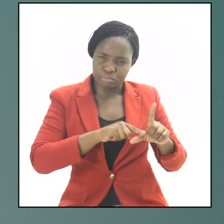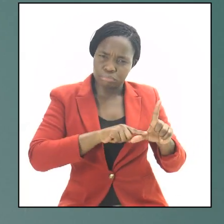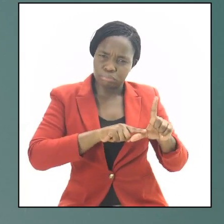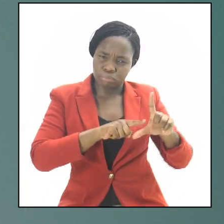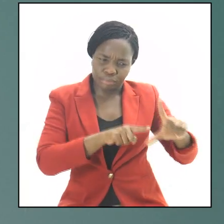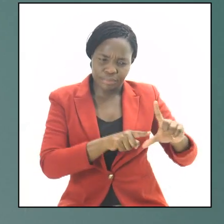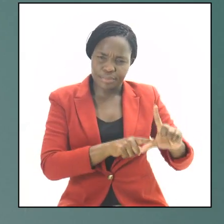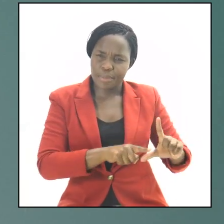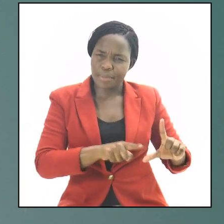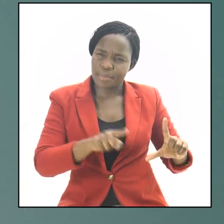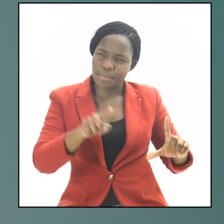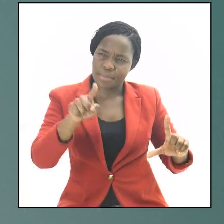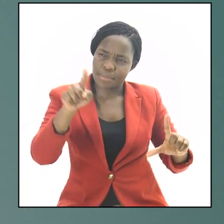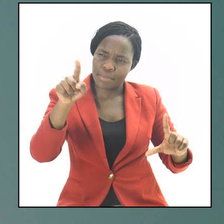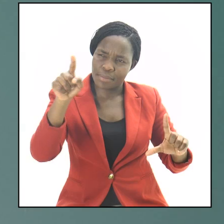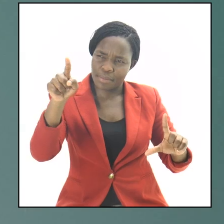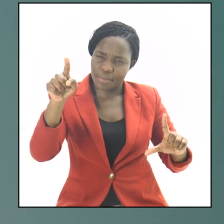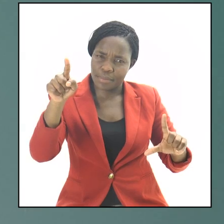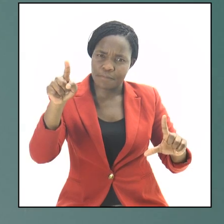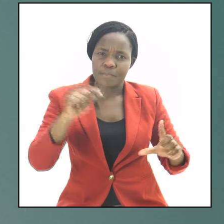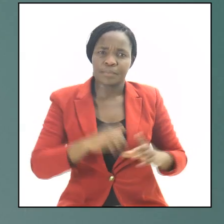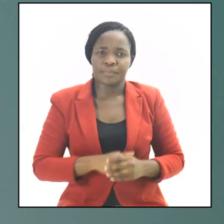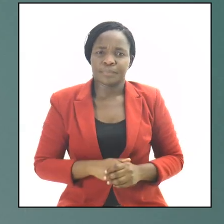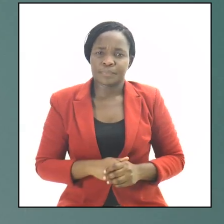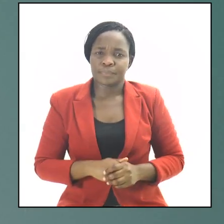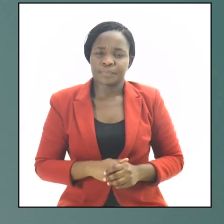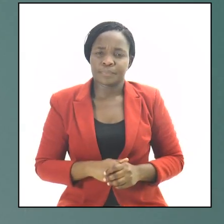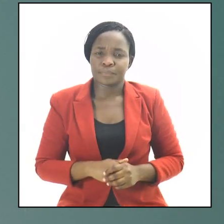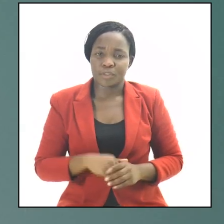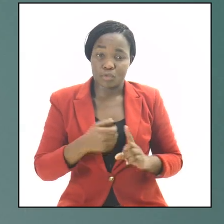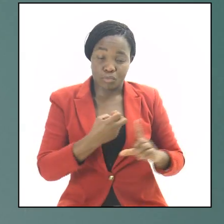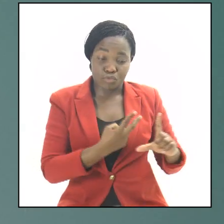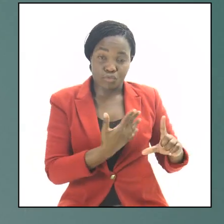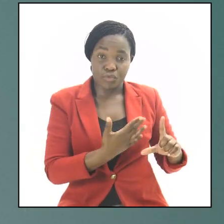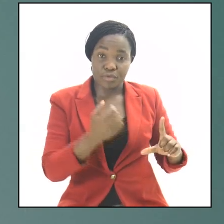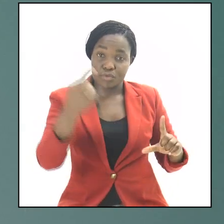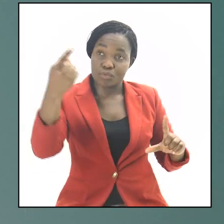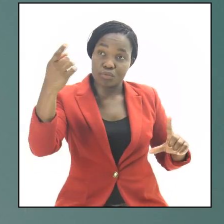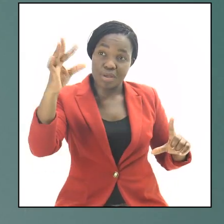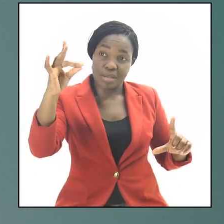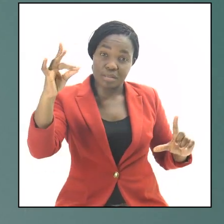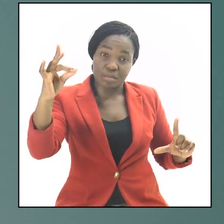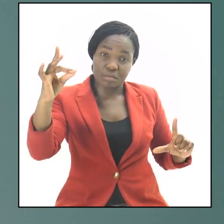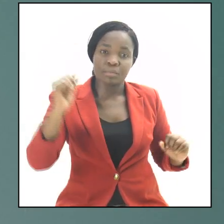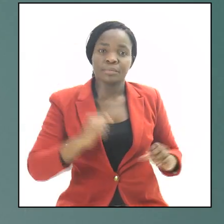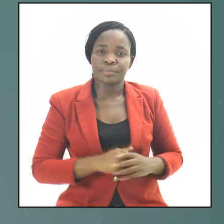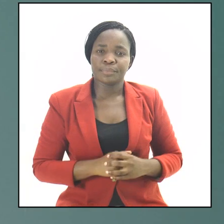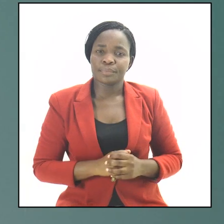going to cut here from the bottom corner at the 25 diagonally to the top corner at the 8.